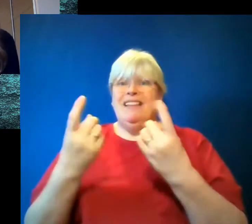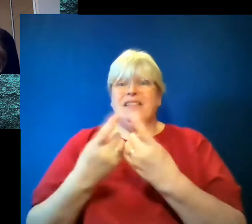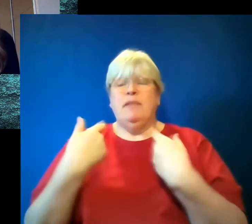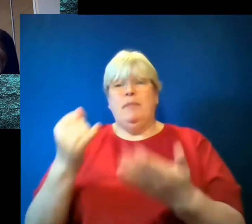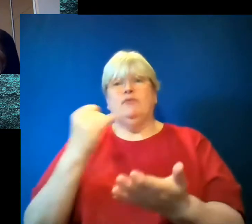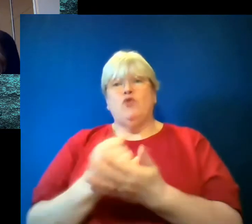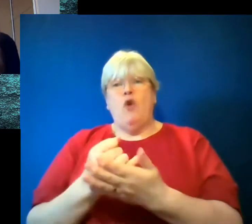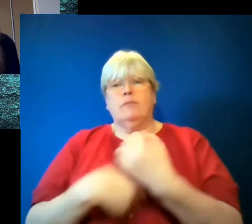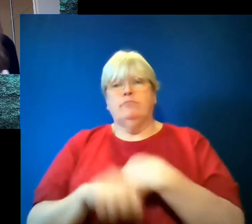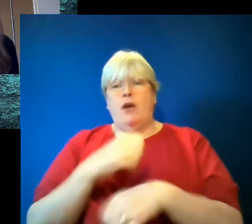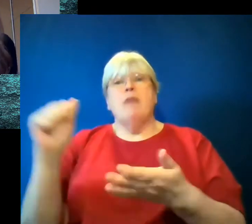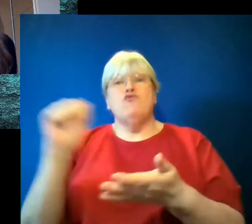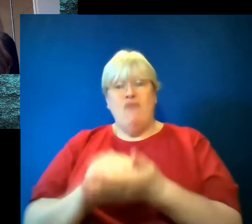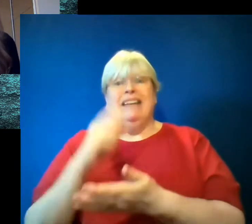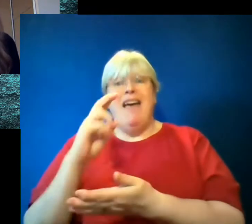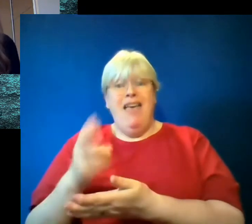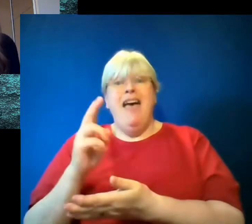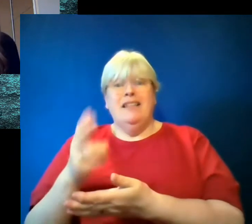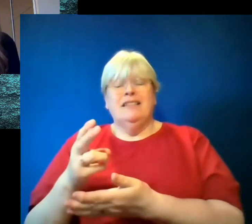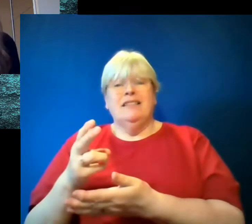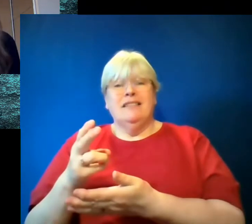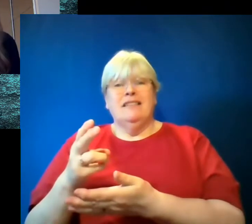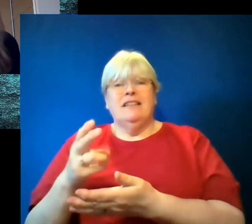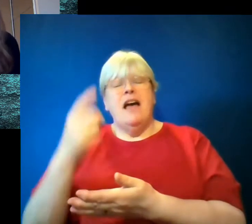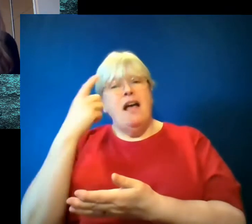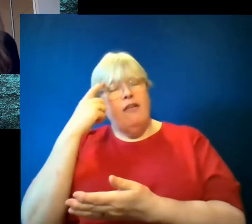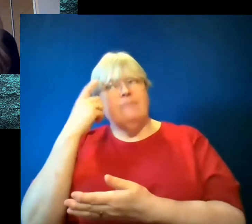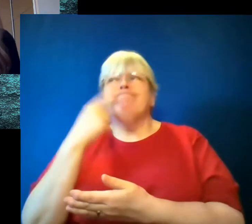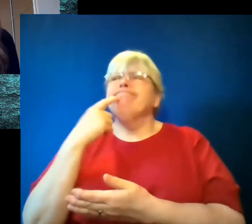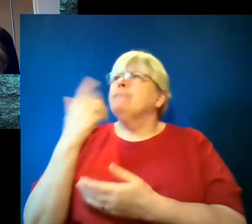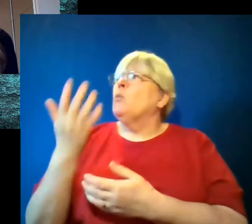right again. And so I thought, well, where